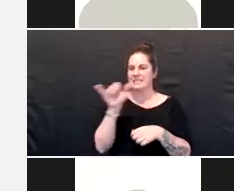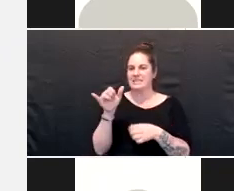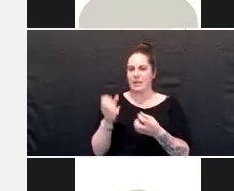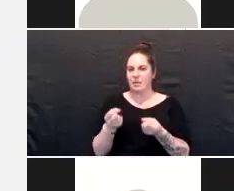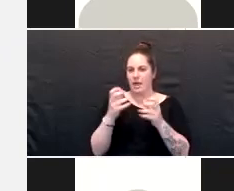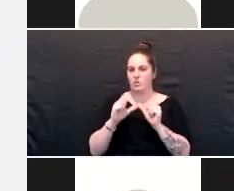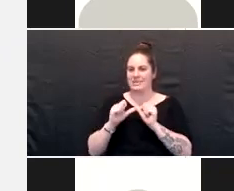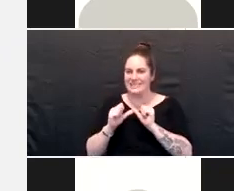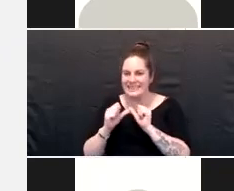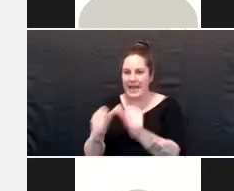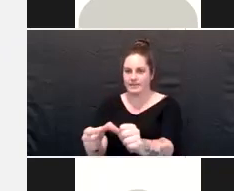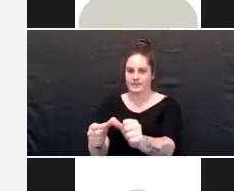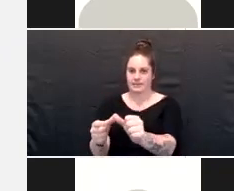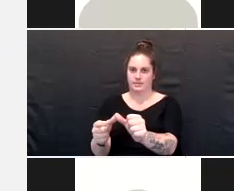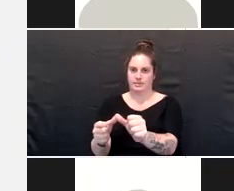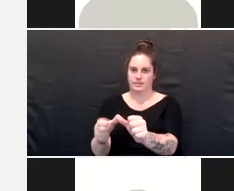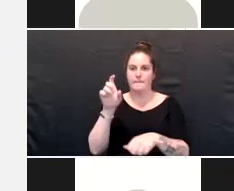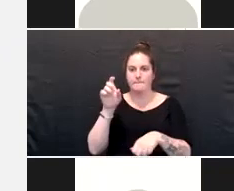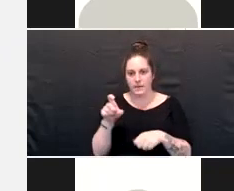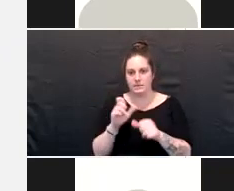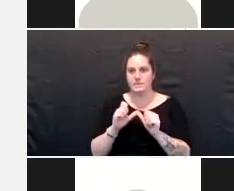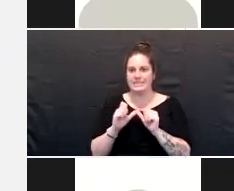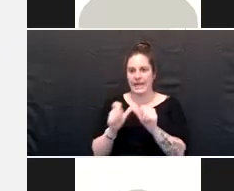the forces